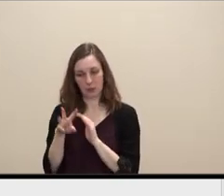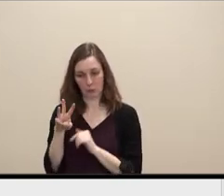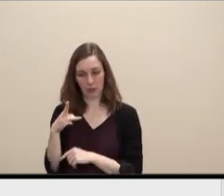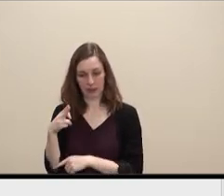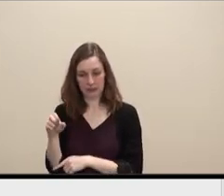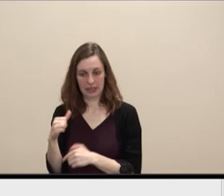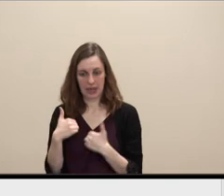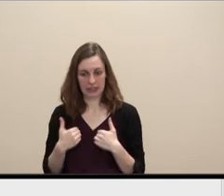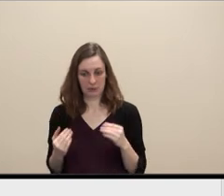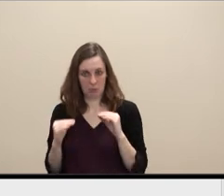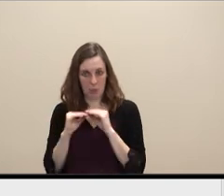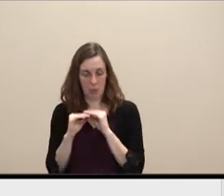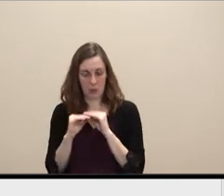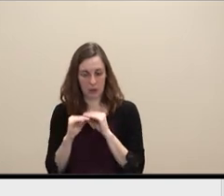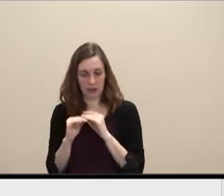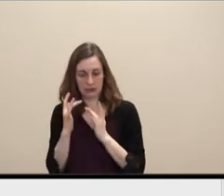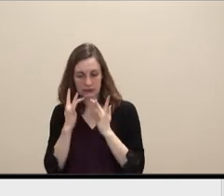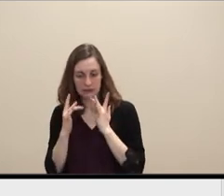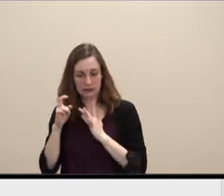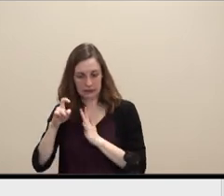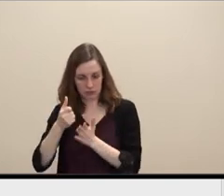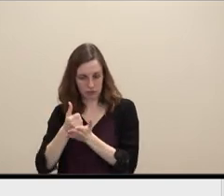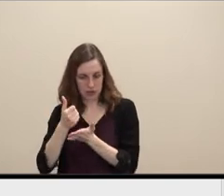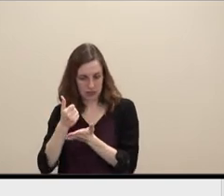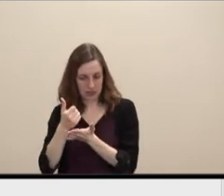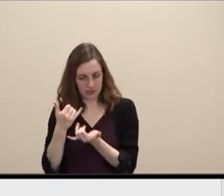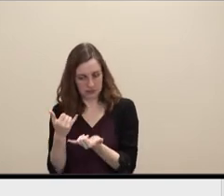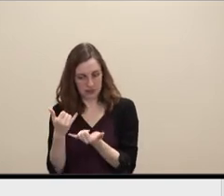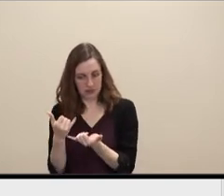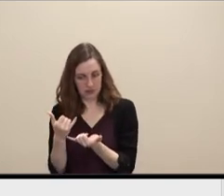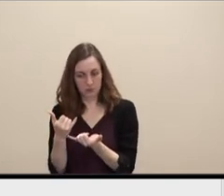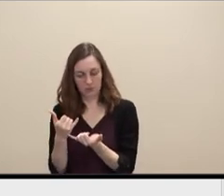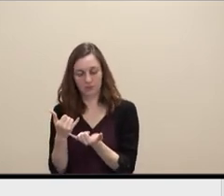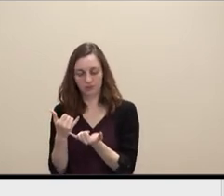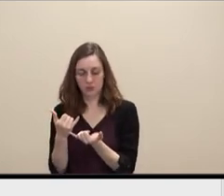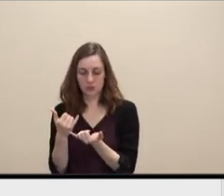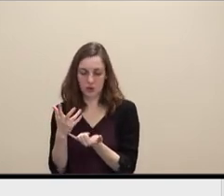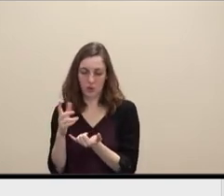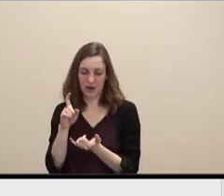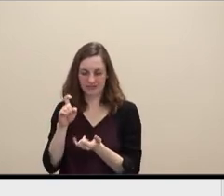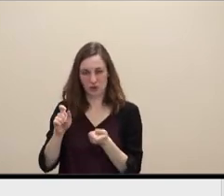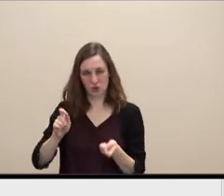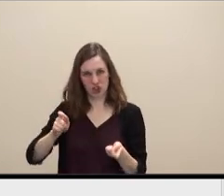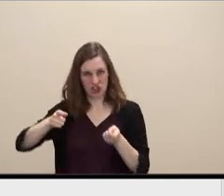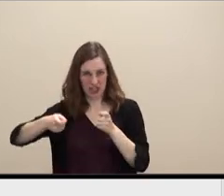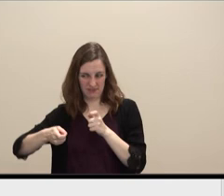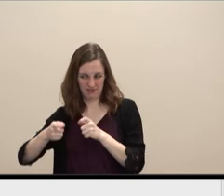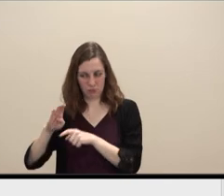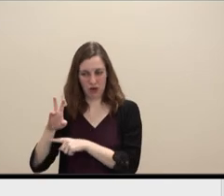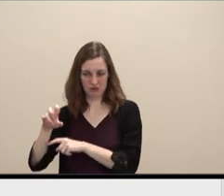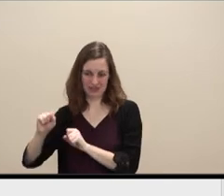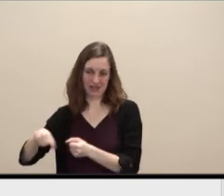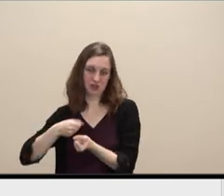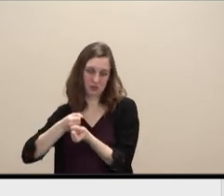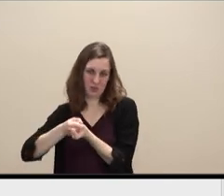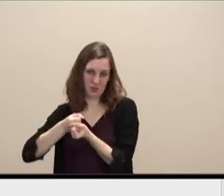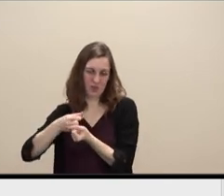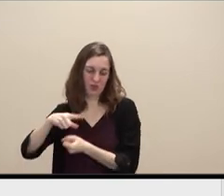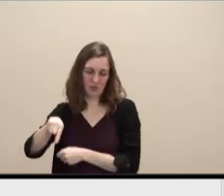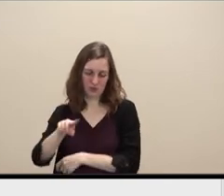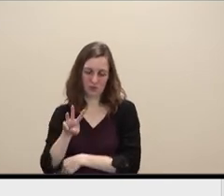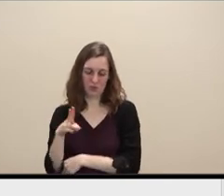need right now. So we're going to have to, when we talk in cohort meetings, kind of shift for Brazos to be the support for some of these Waco High